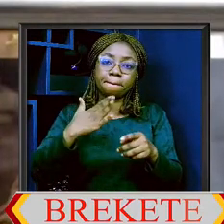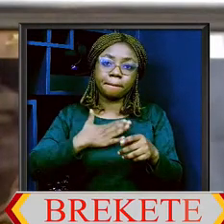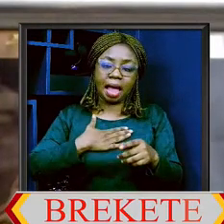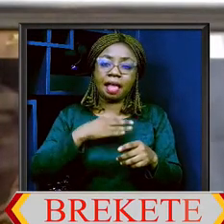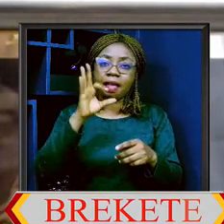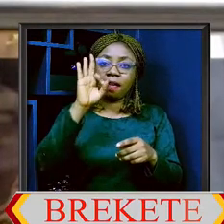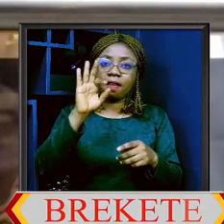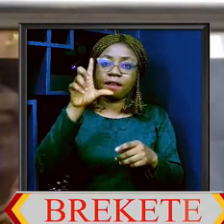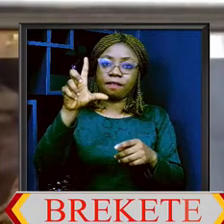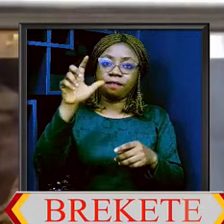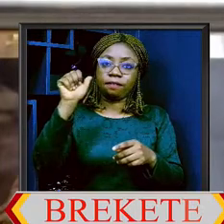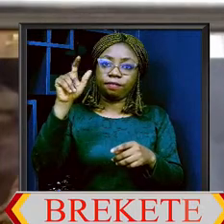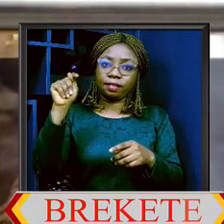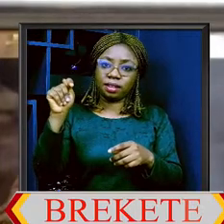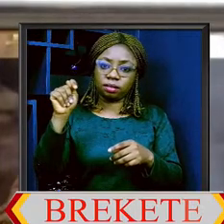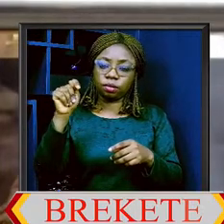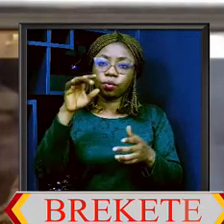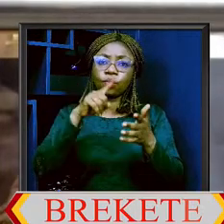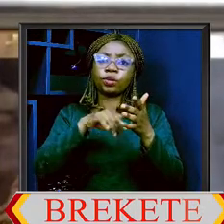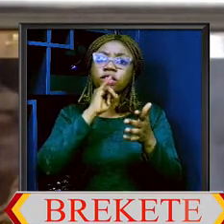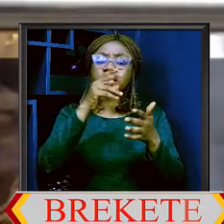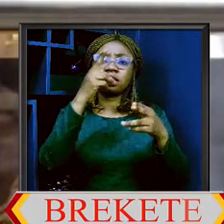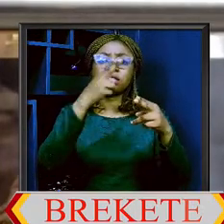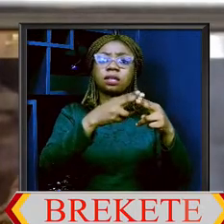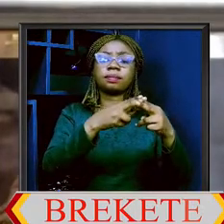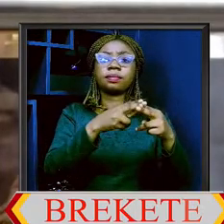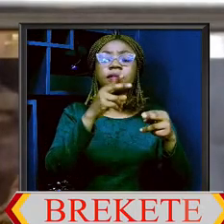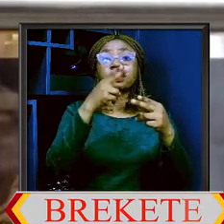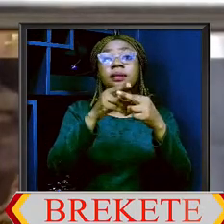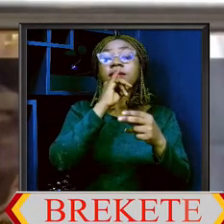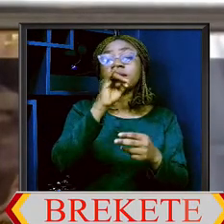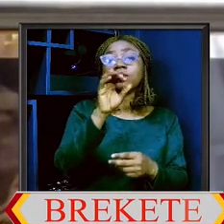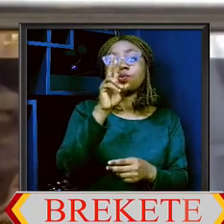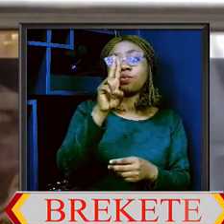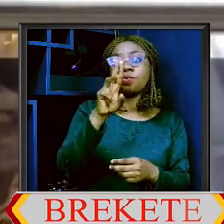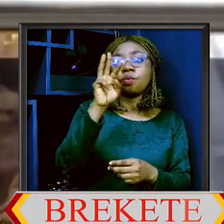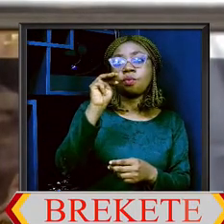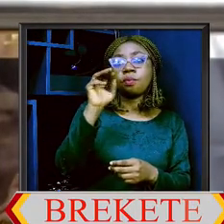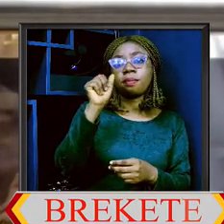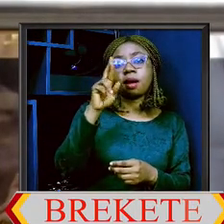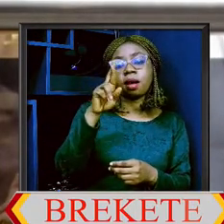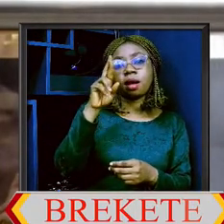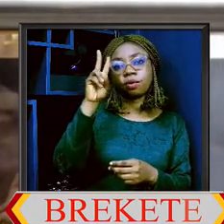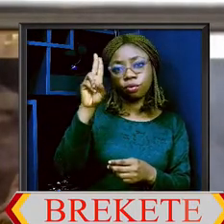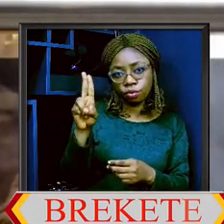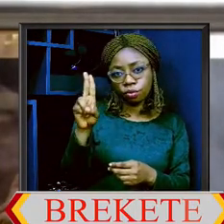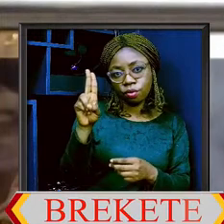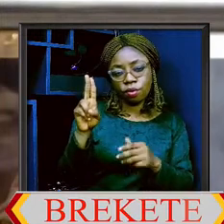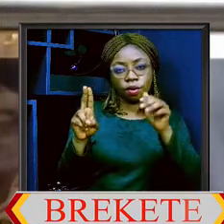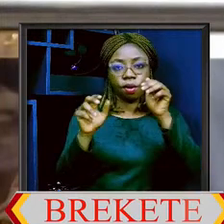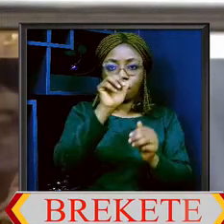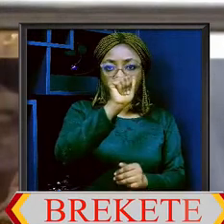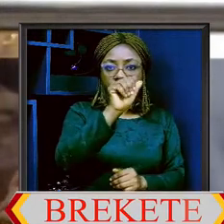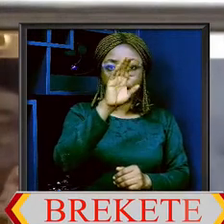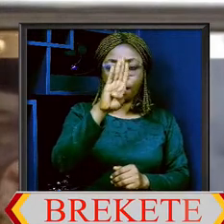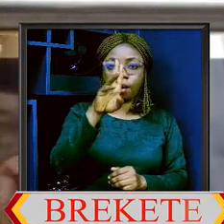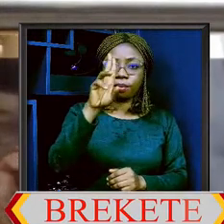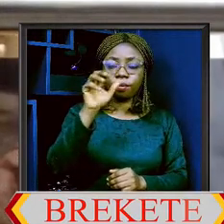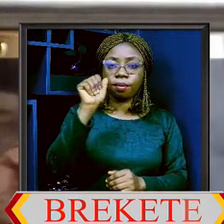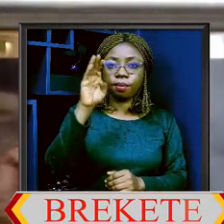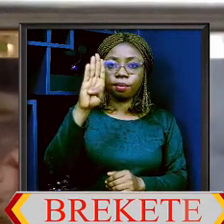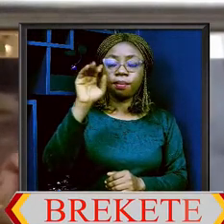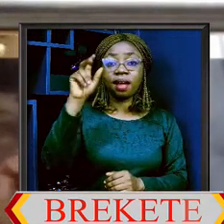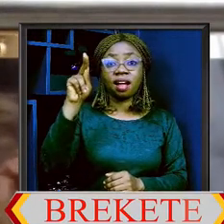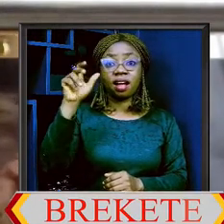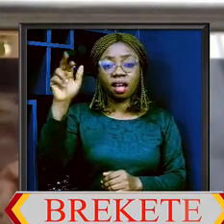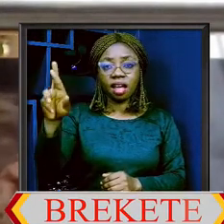flat what is his name his name is Umar Abu Baka ASP wait you